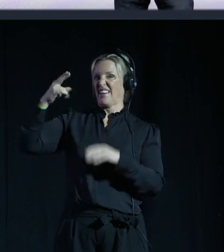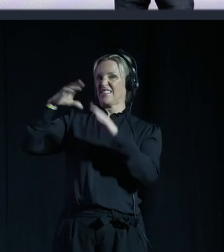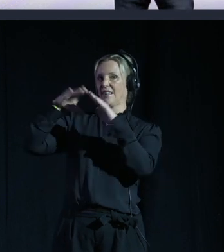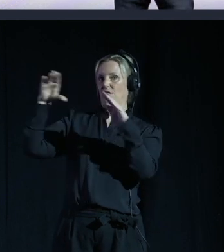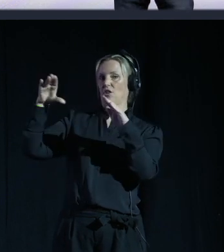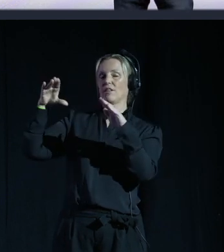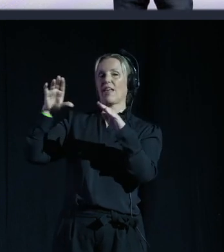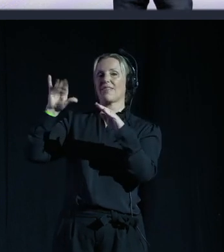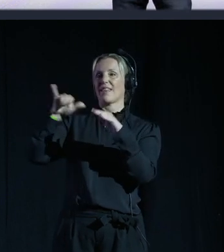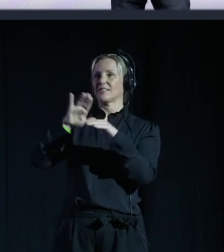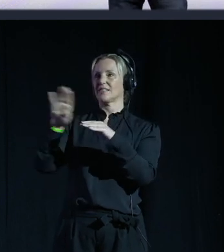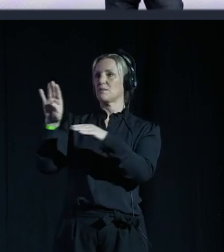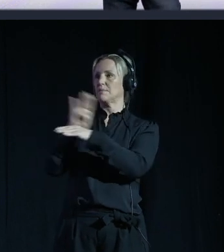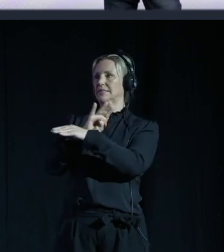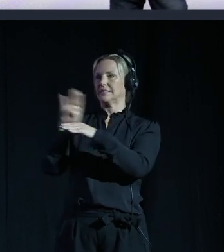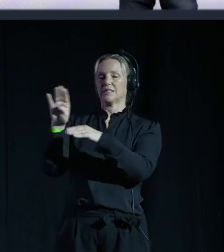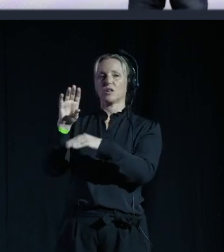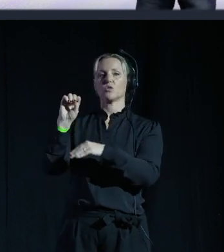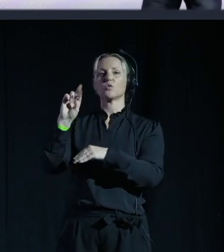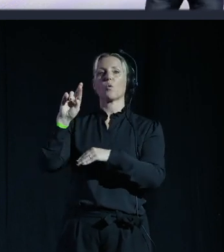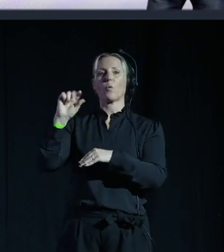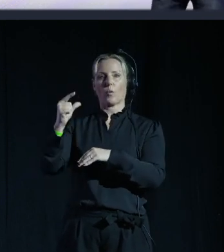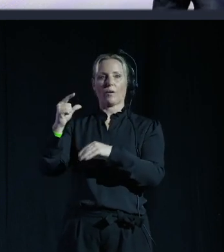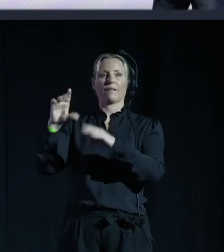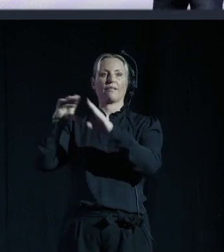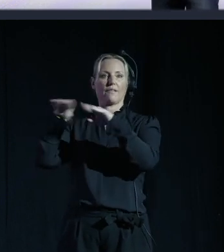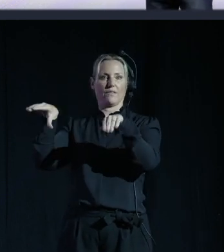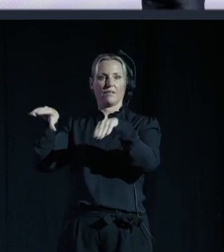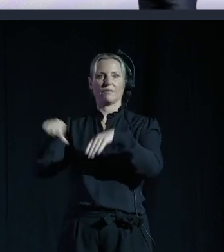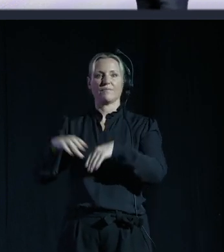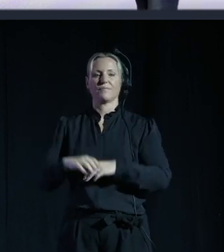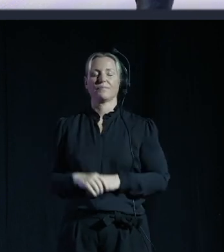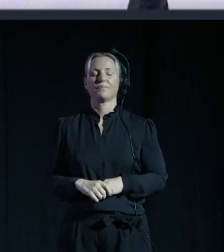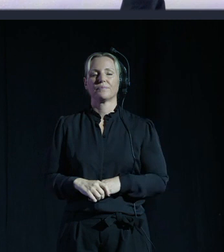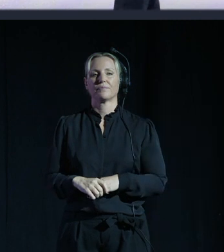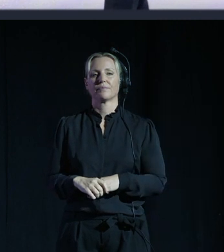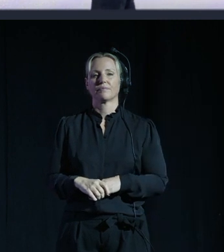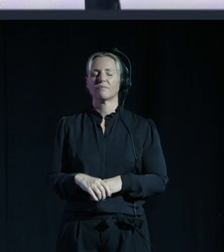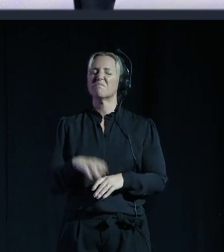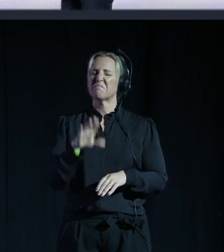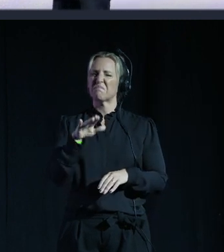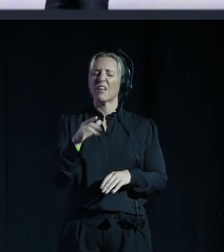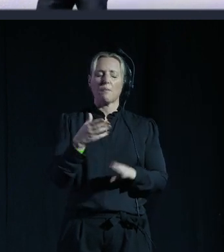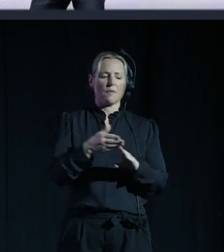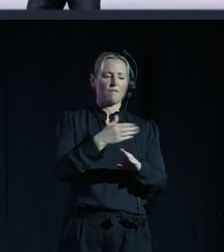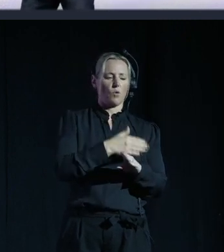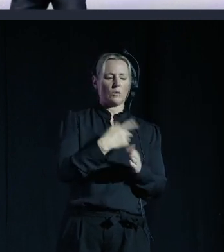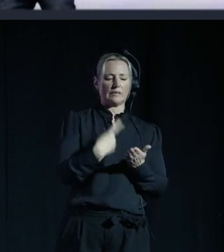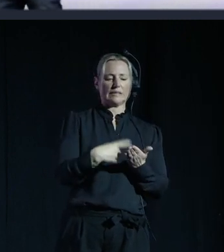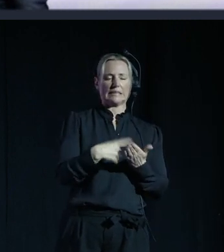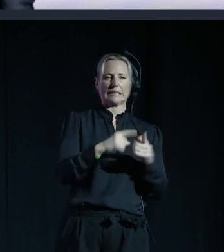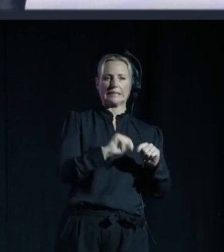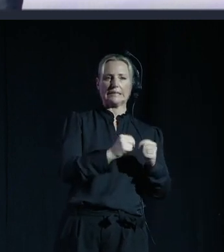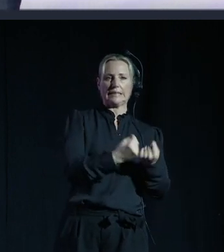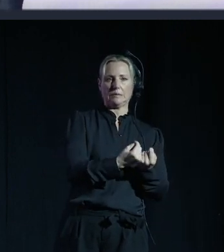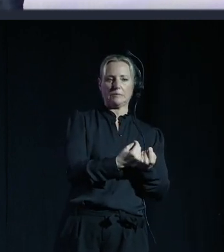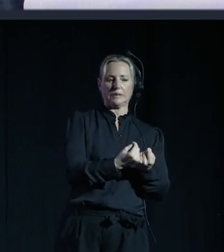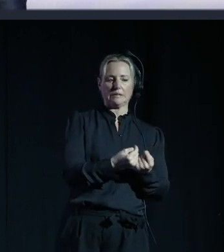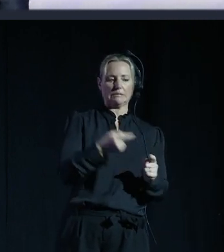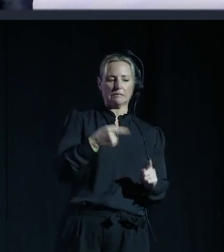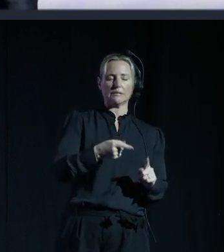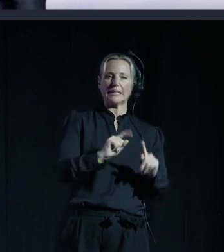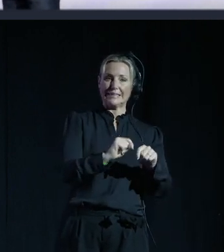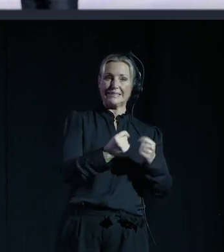level. So we talked about teams, and a sure sign of team success was that